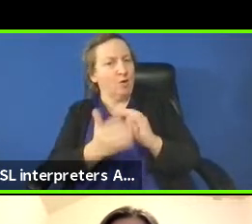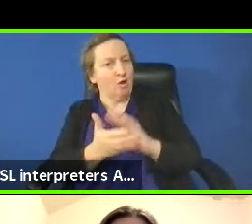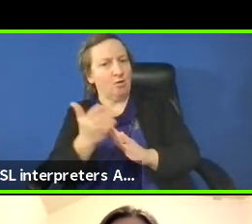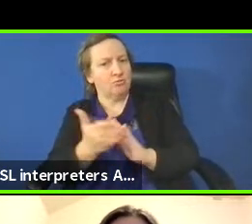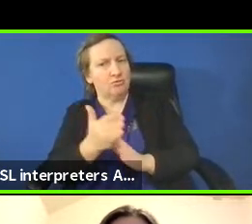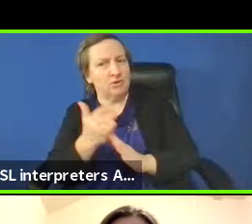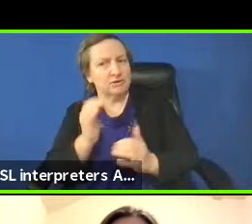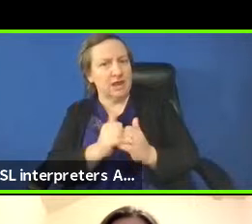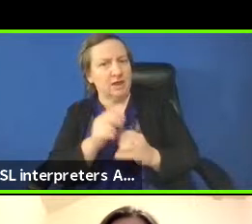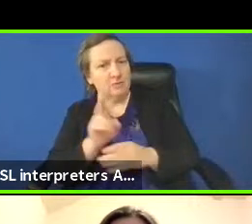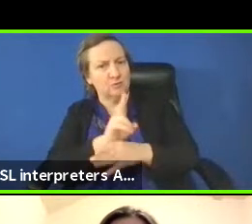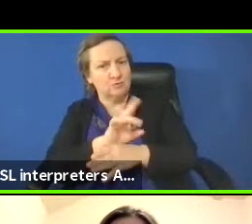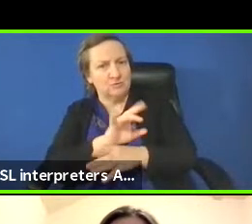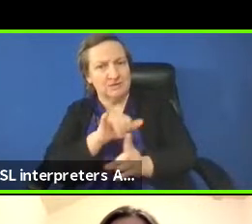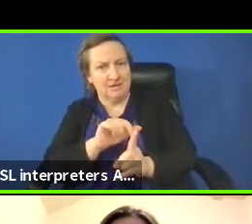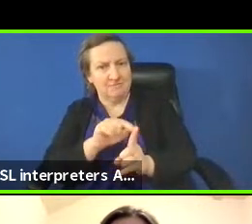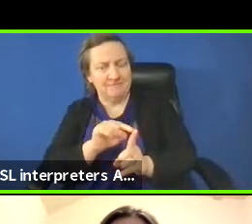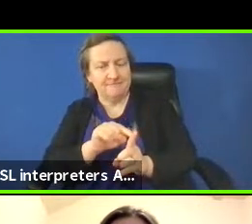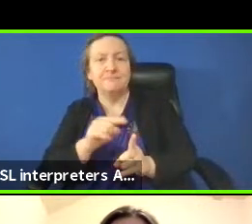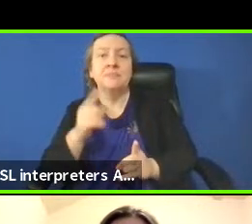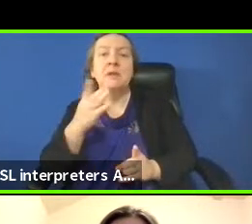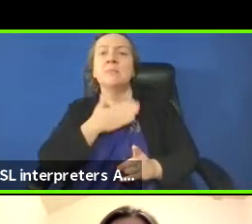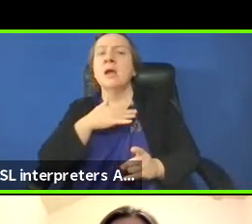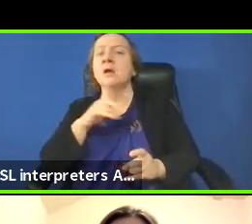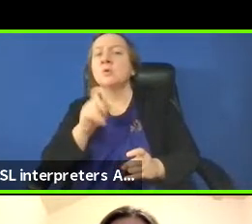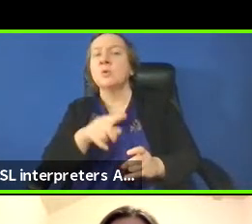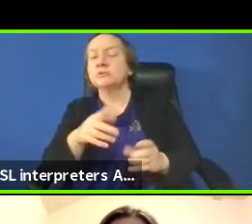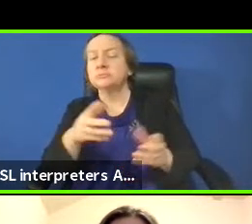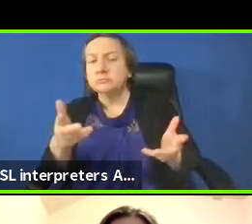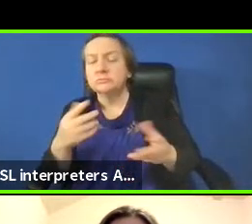it. My only question here